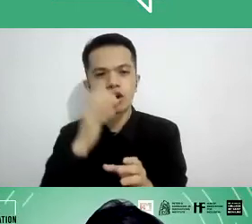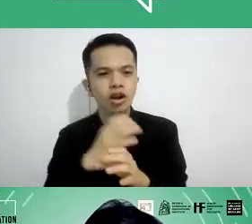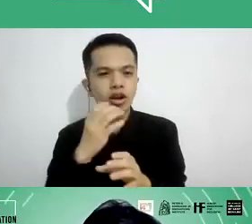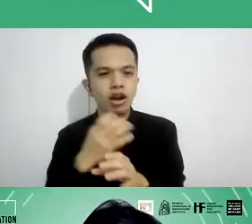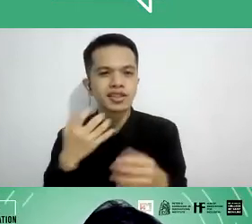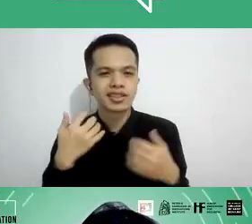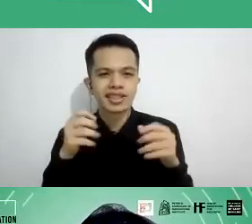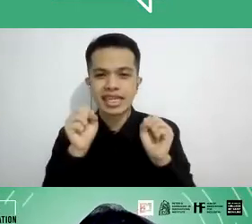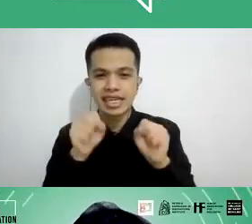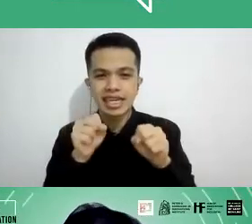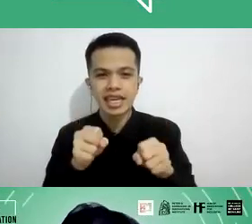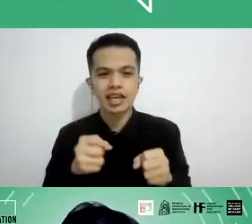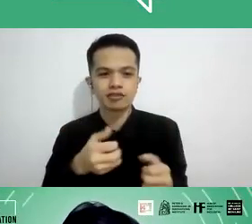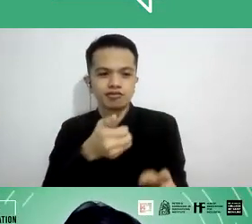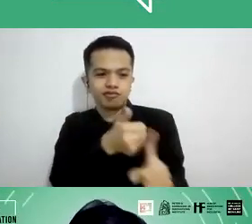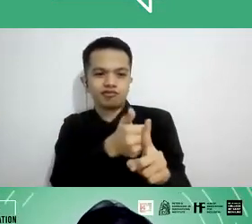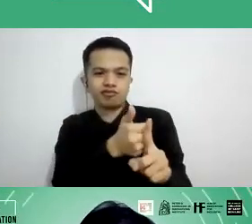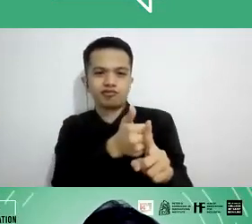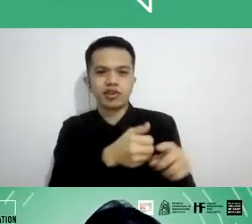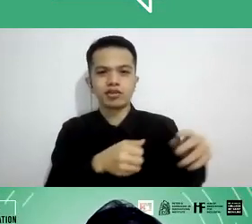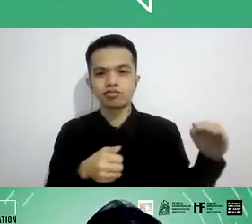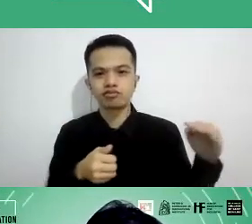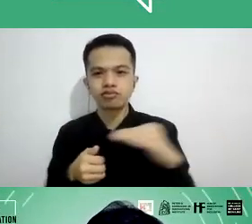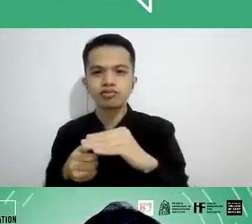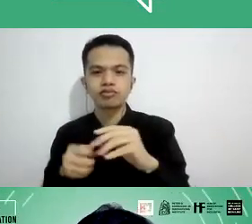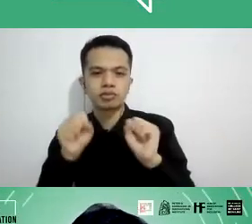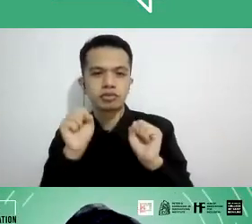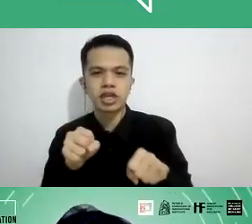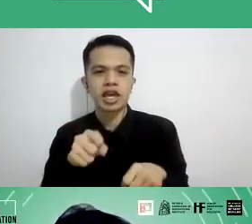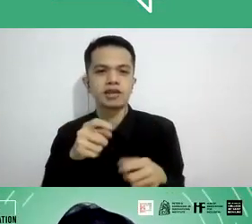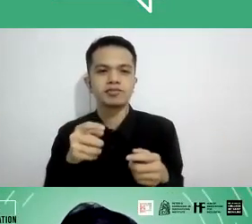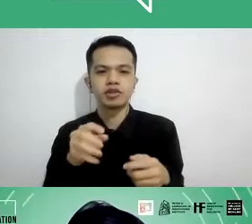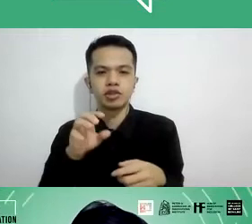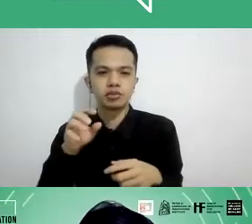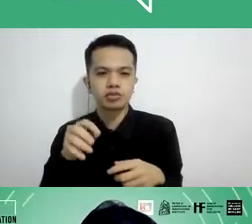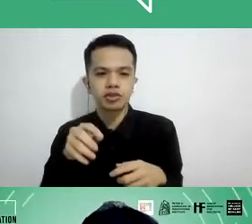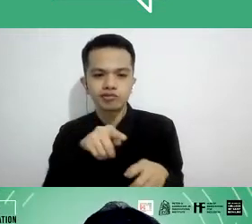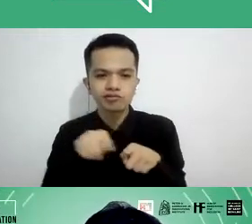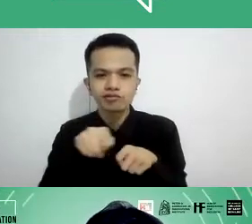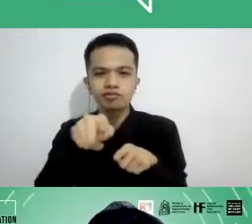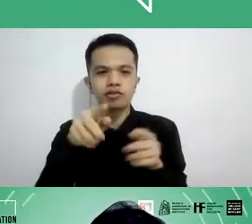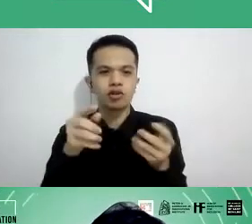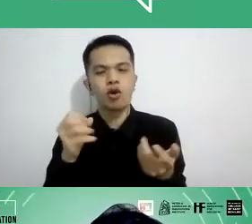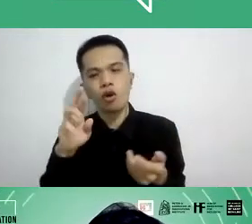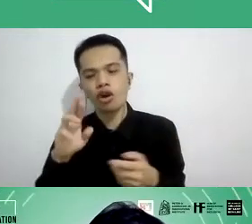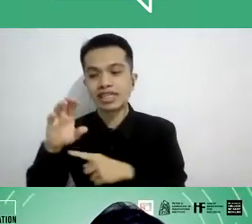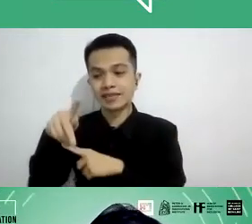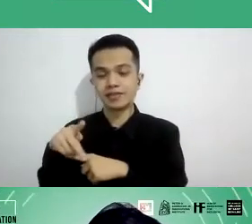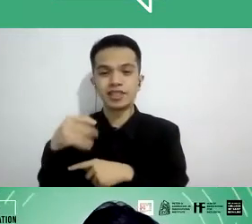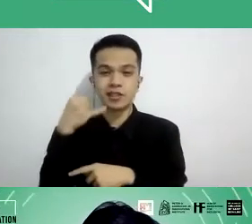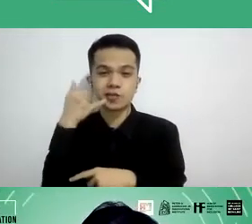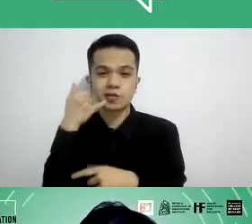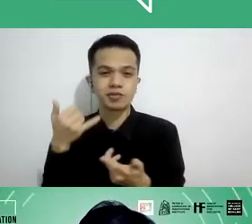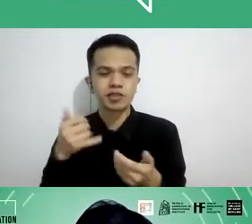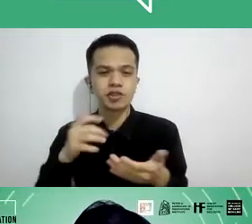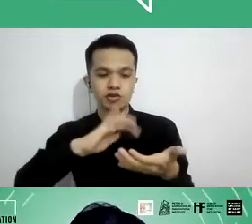the ability to drive their own, the ability to navigate. You have smartphones, or, it's a device that now has